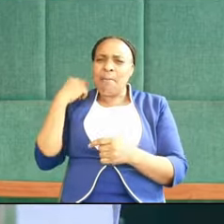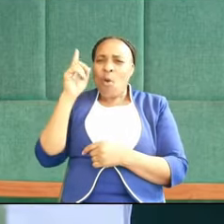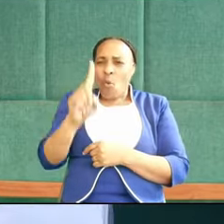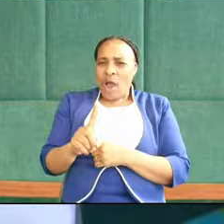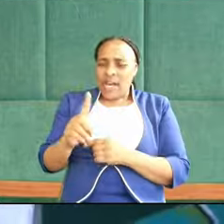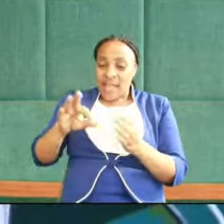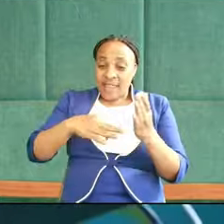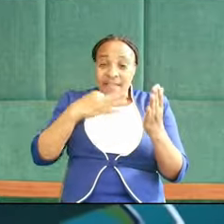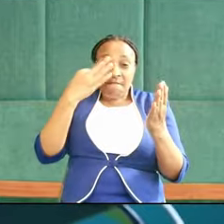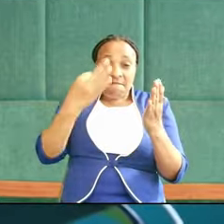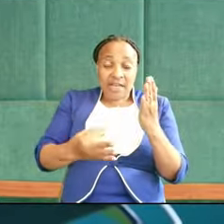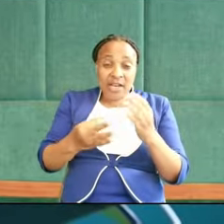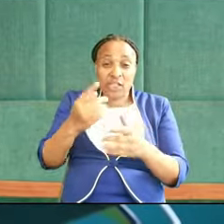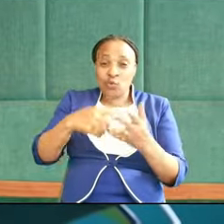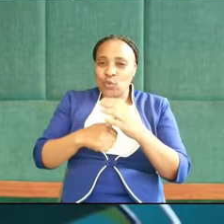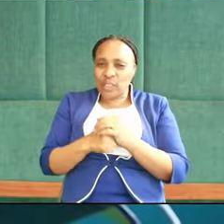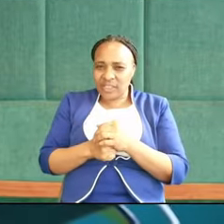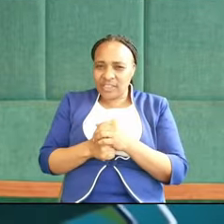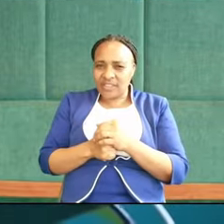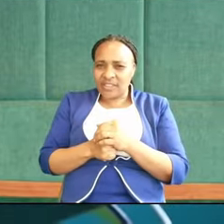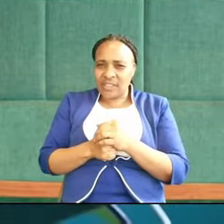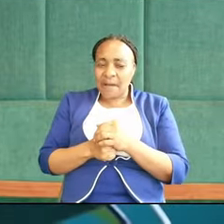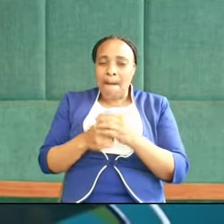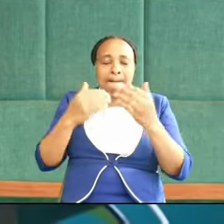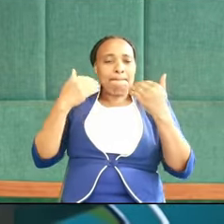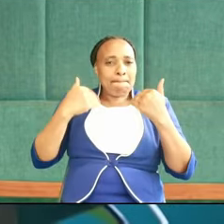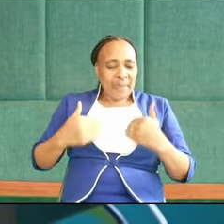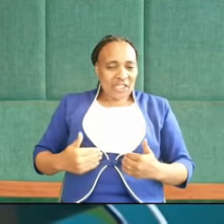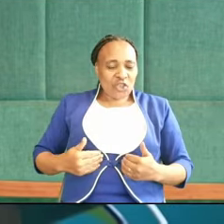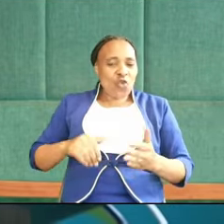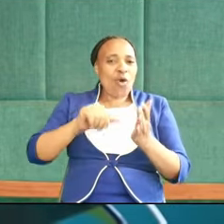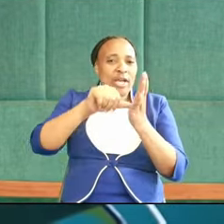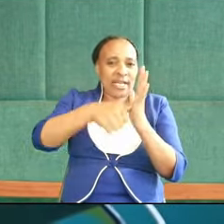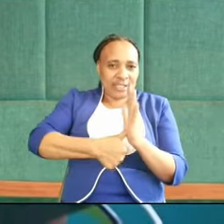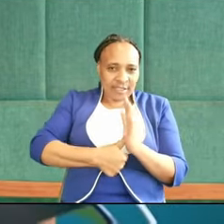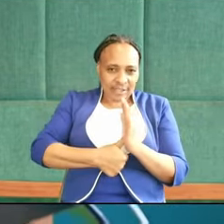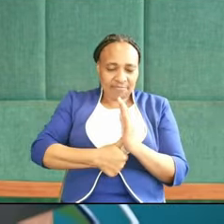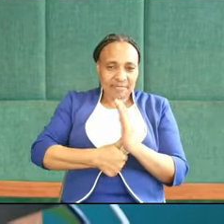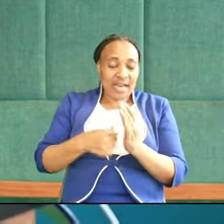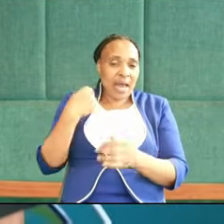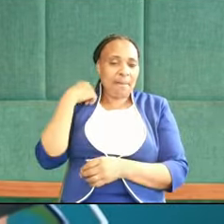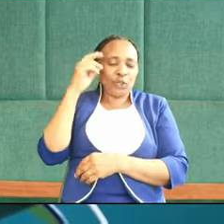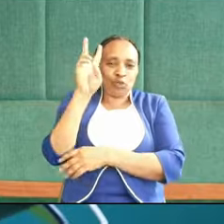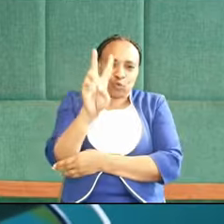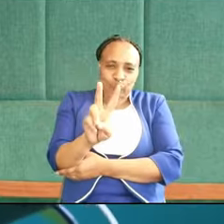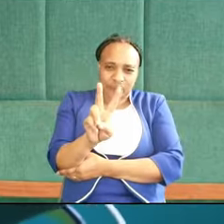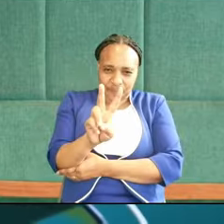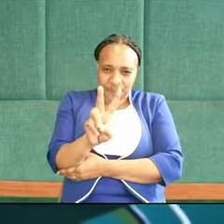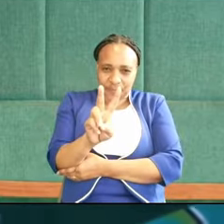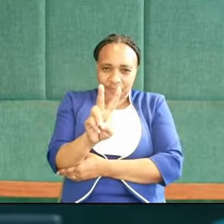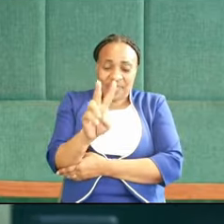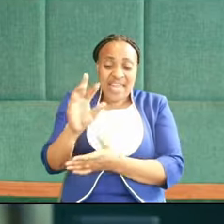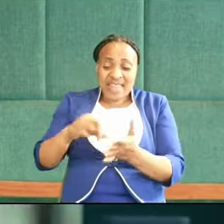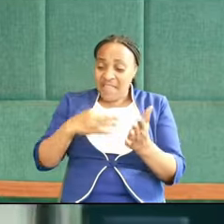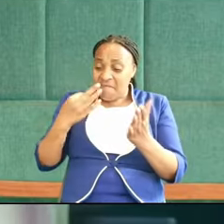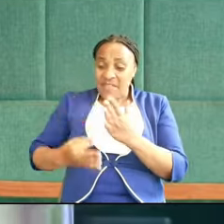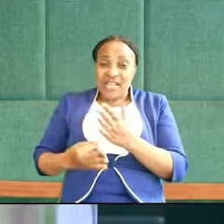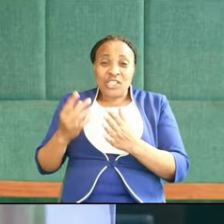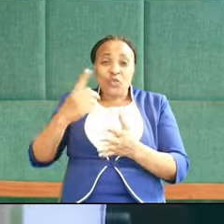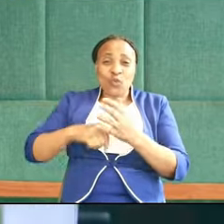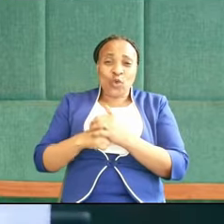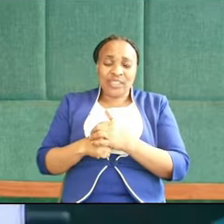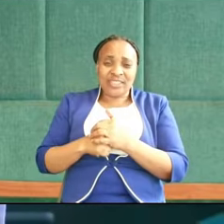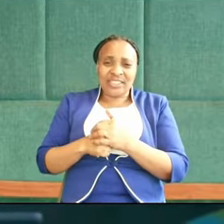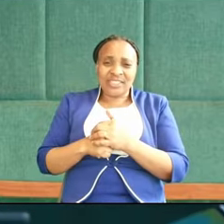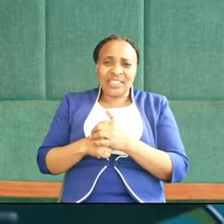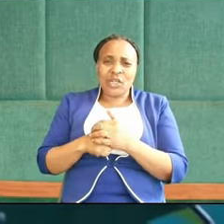vineyard is a vineyard of personal identity. Point number two, the vineyard is the